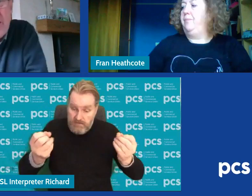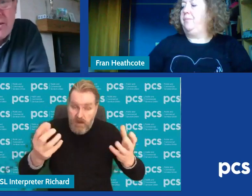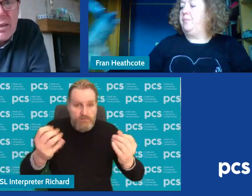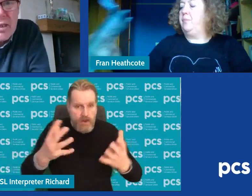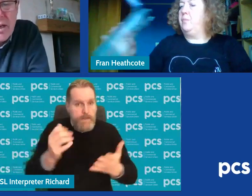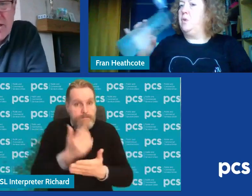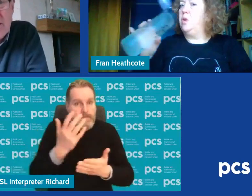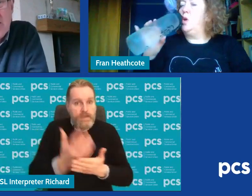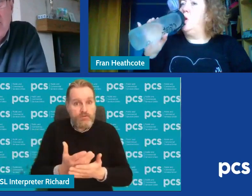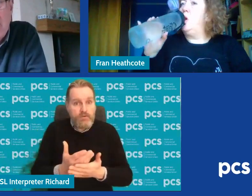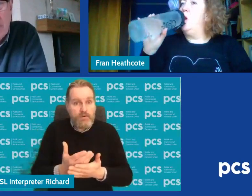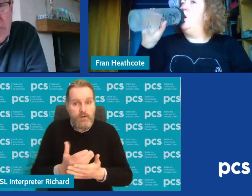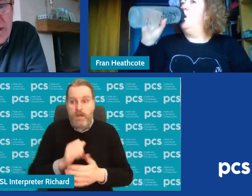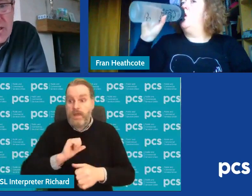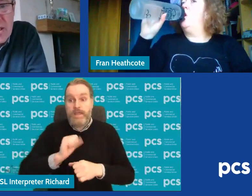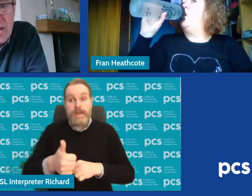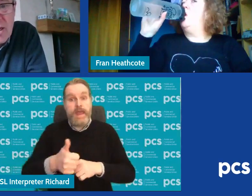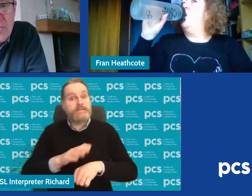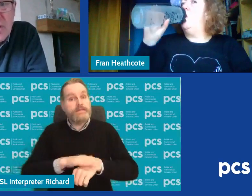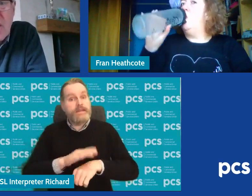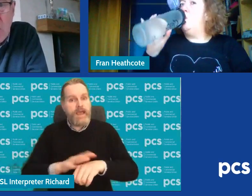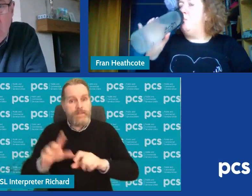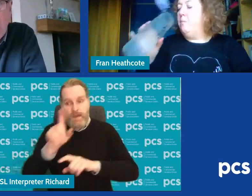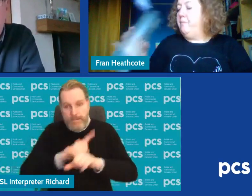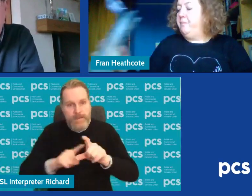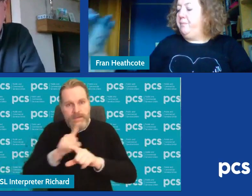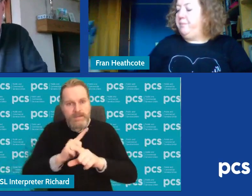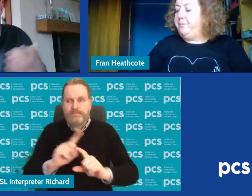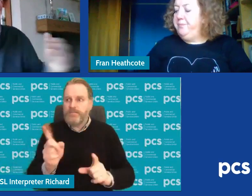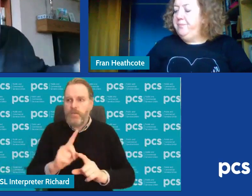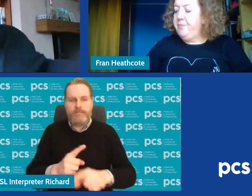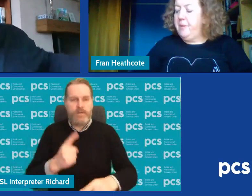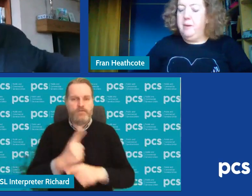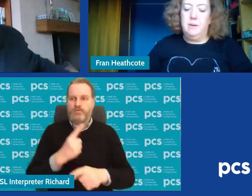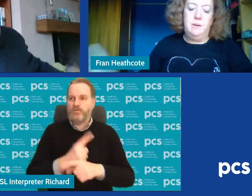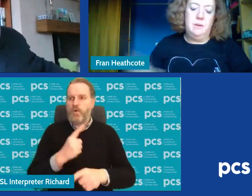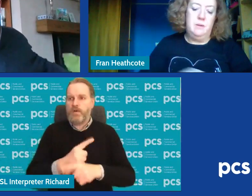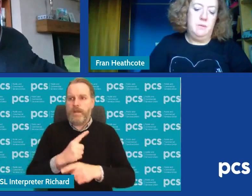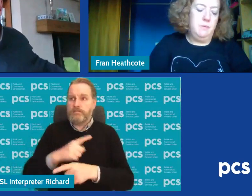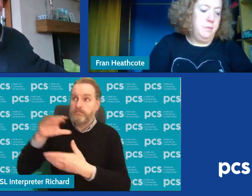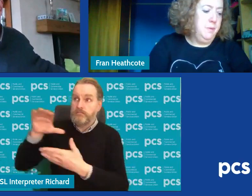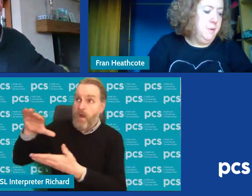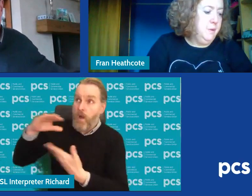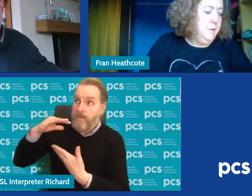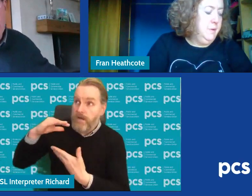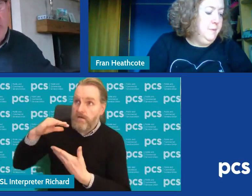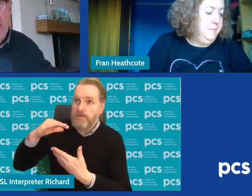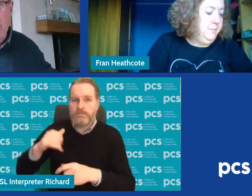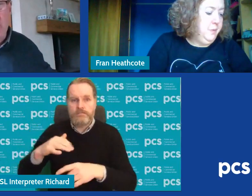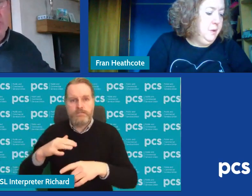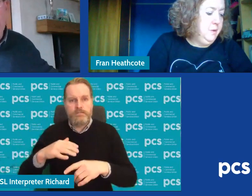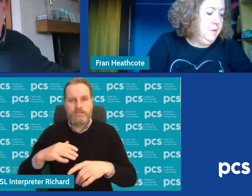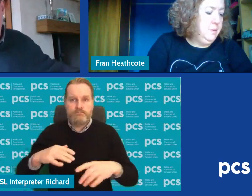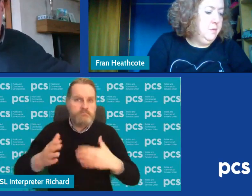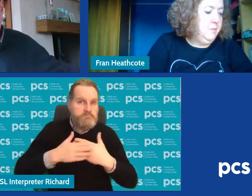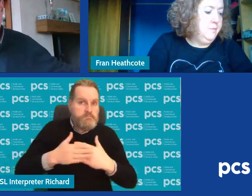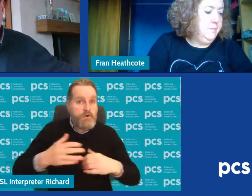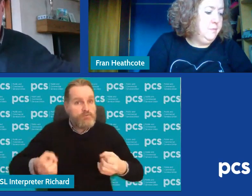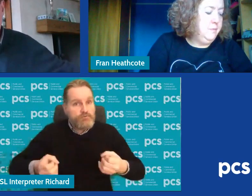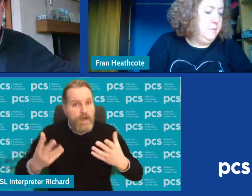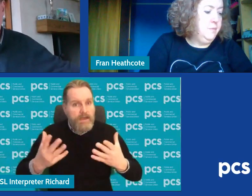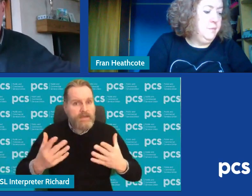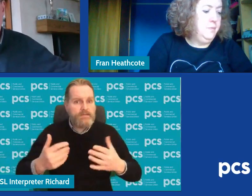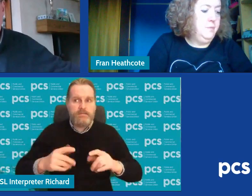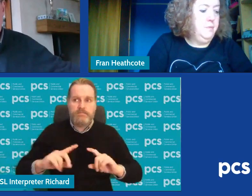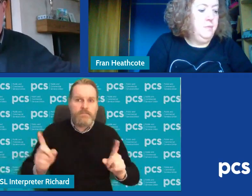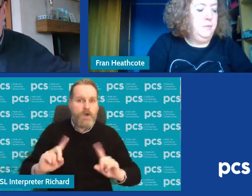time we meet, it's either to discuss an update or it is because that we have got to prepare for further action or we've got a ballot result to